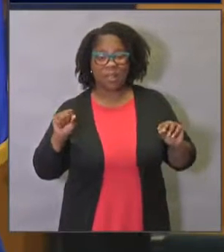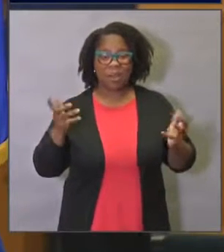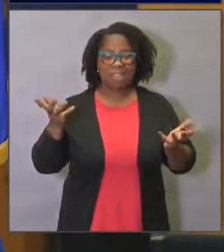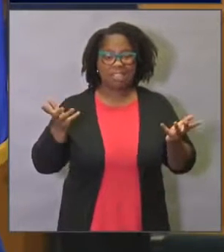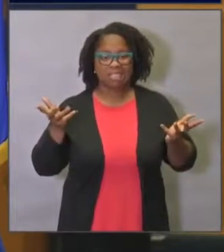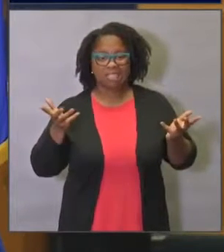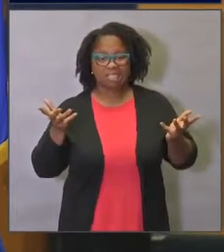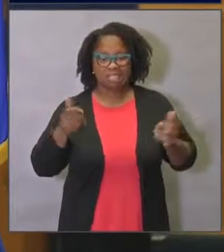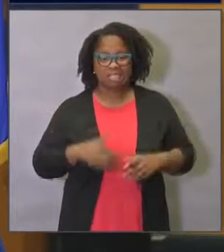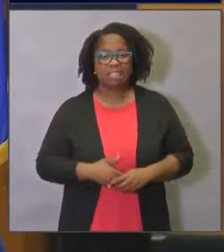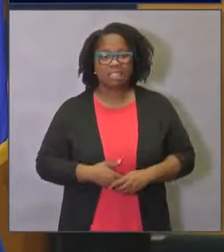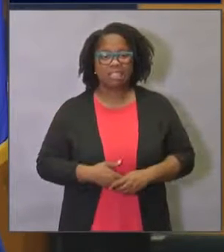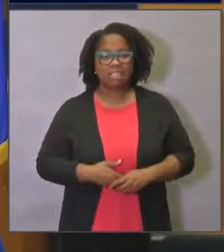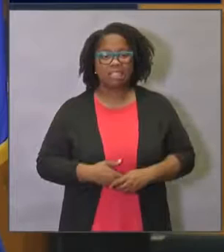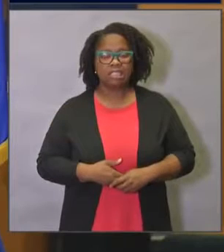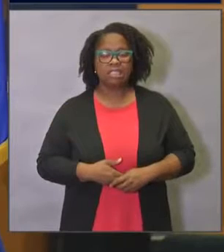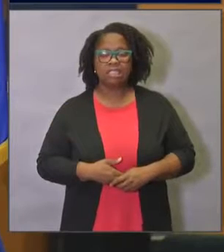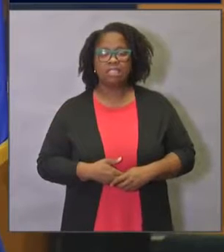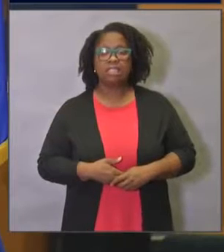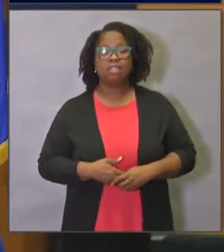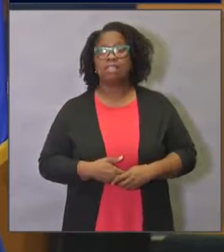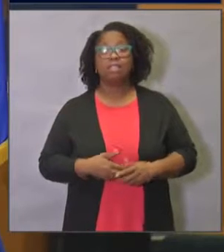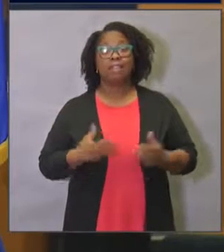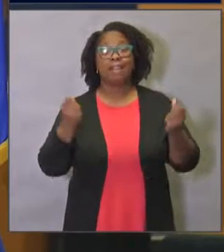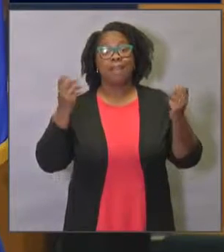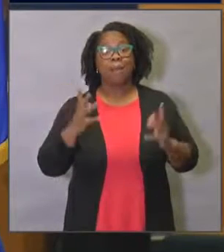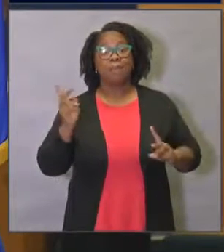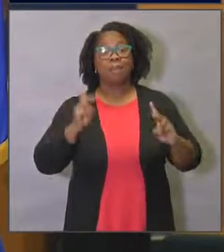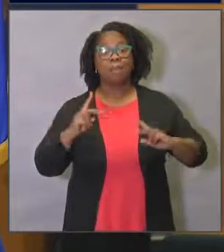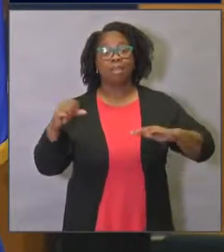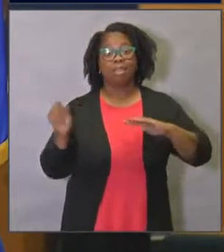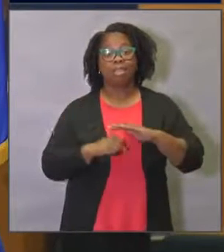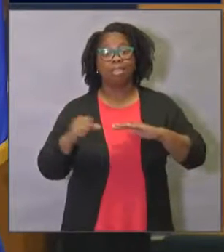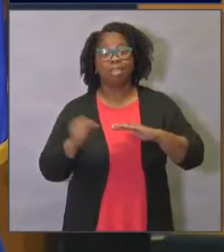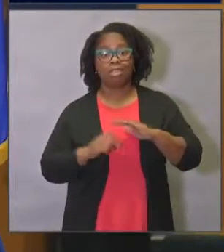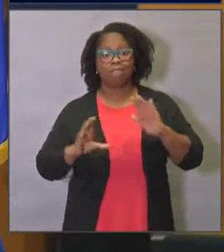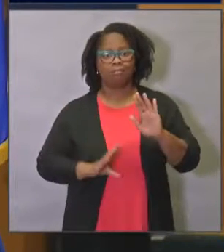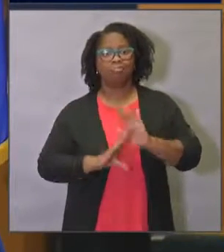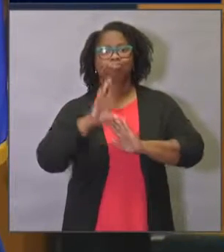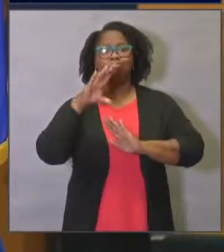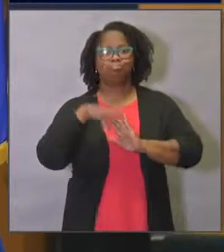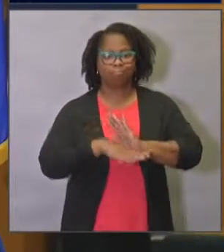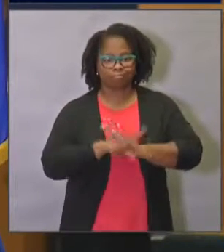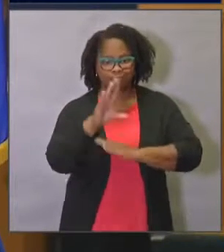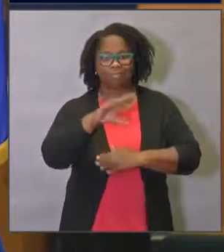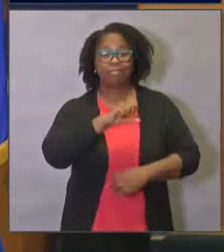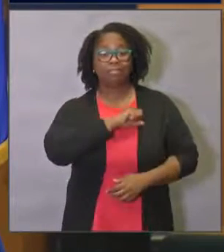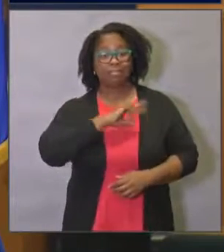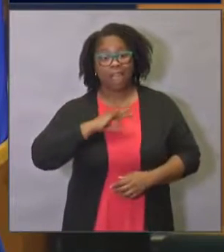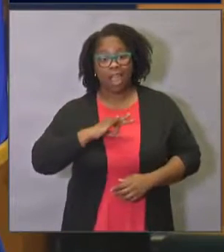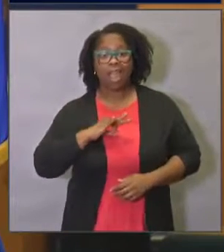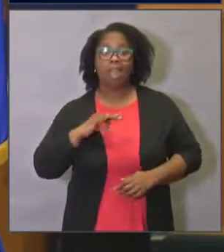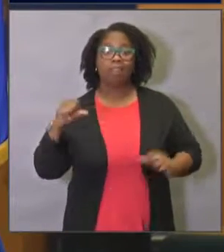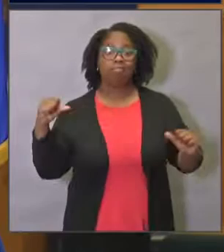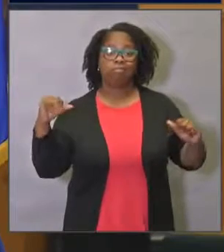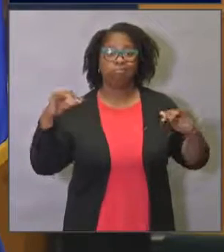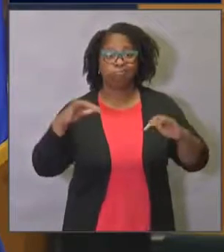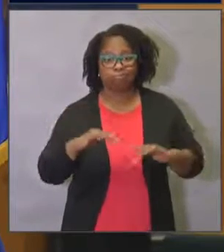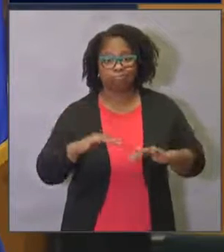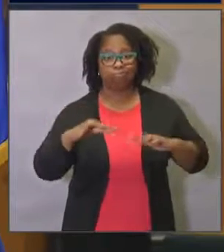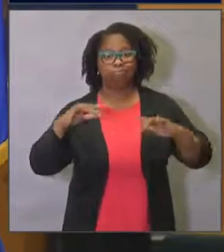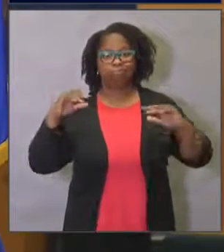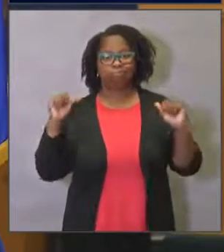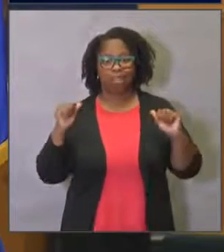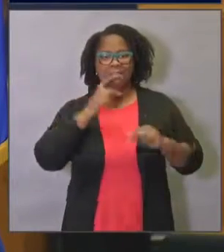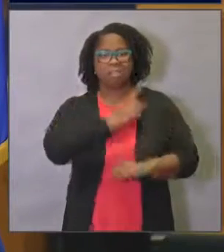The volume of patients ebbs and flows throughout the day. Staffing ebbs and flows throughout the day. Patients are constantly